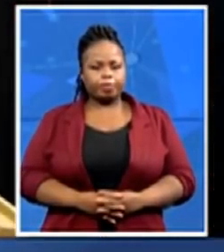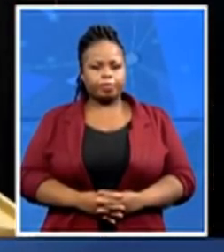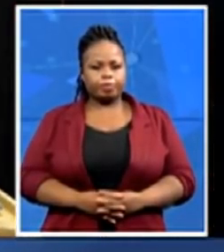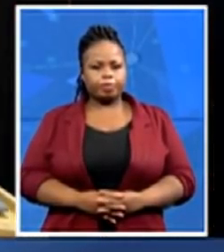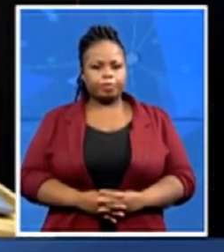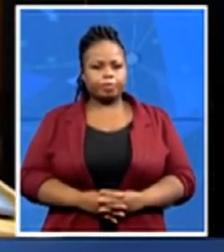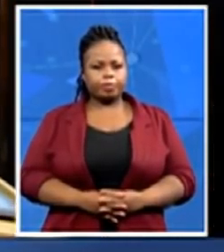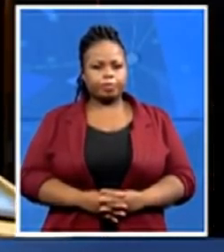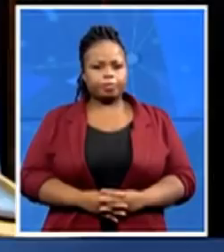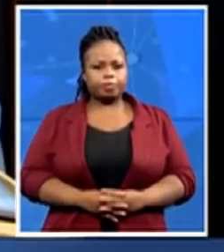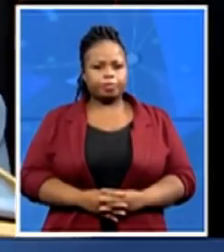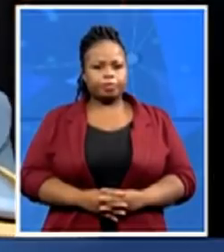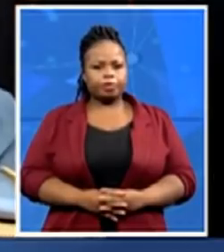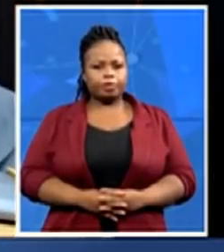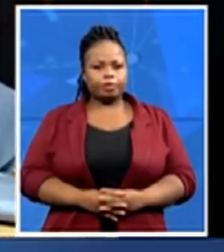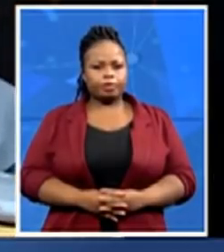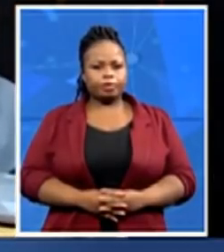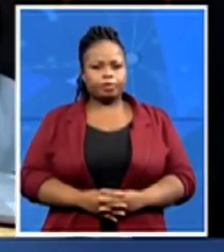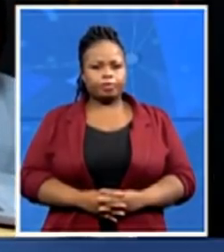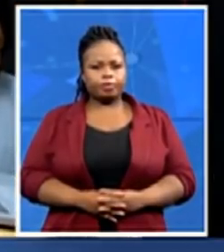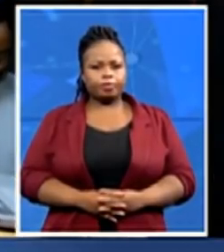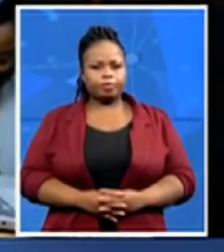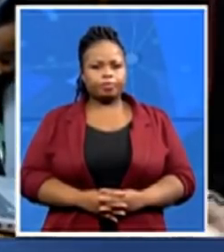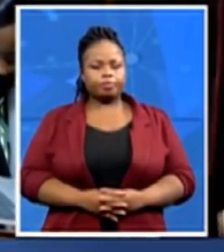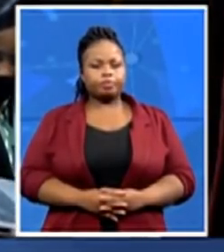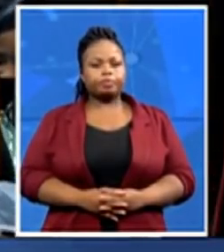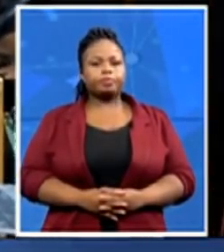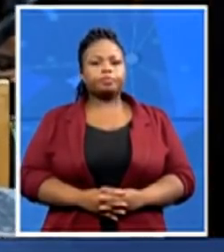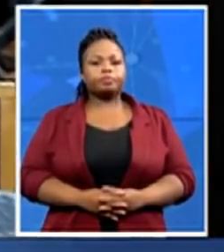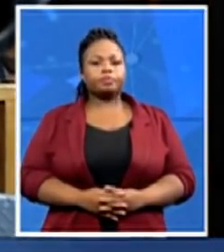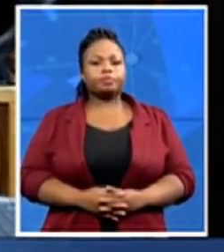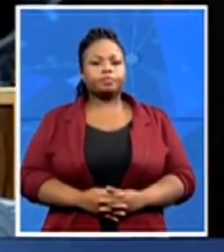it's the state's submission that the accused did not,